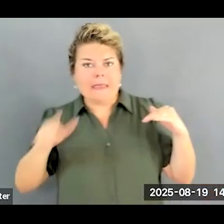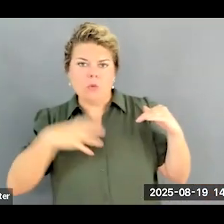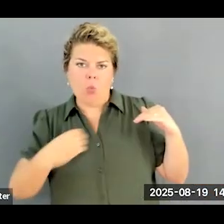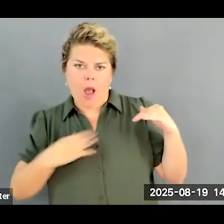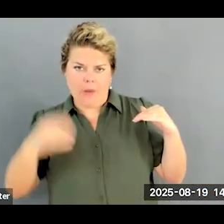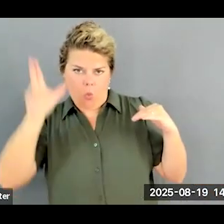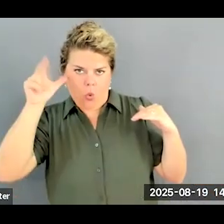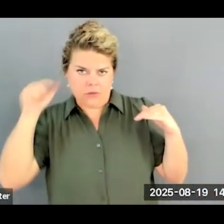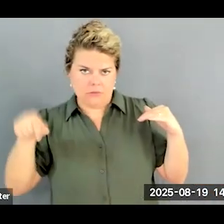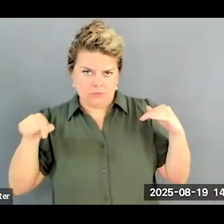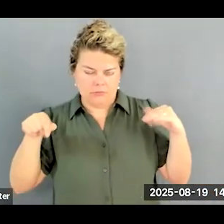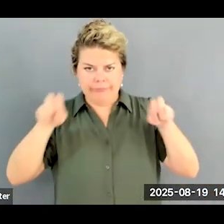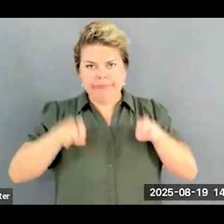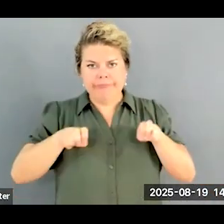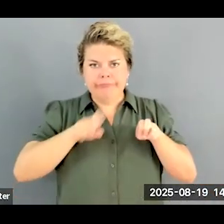white.